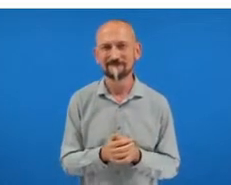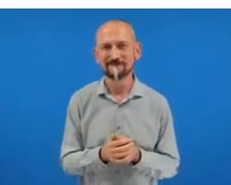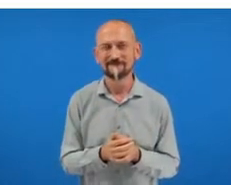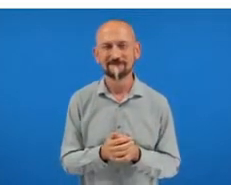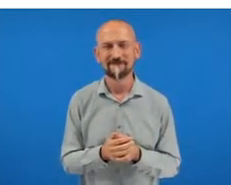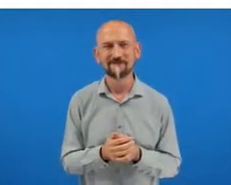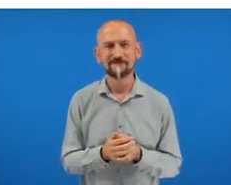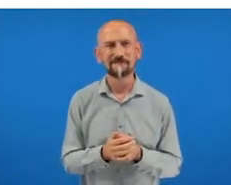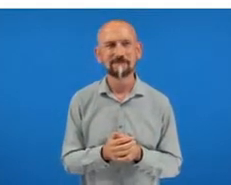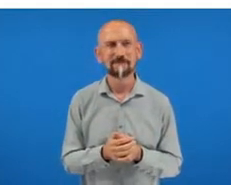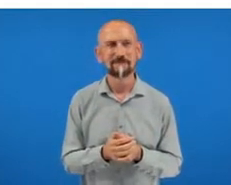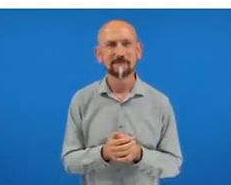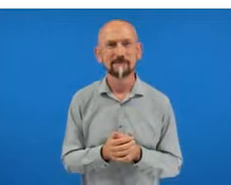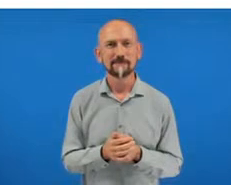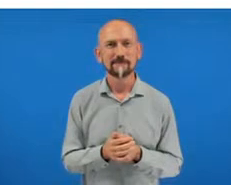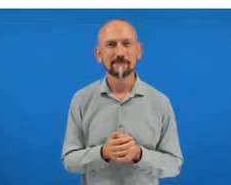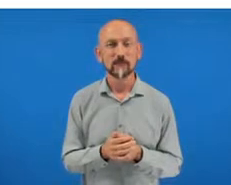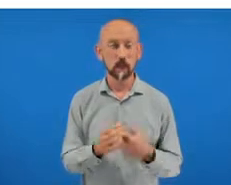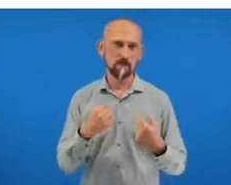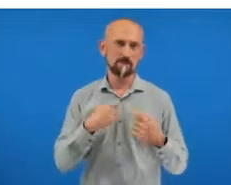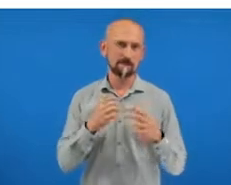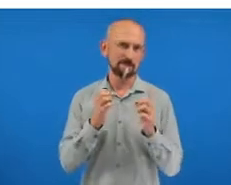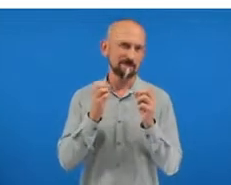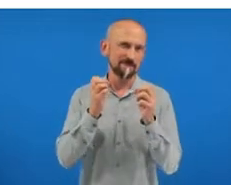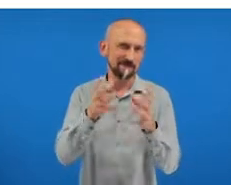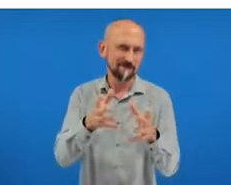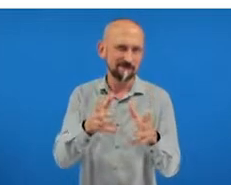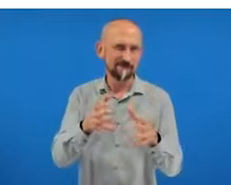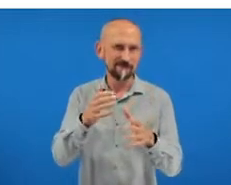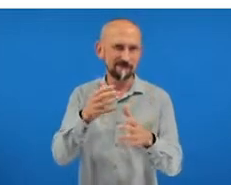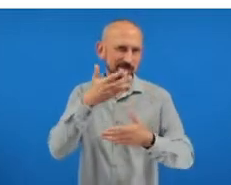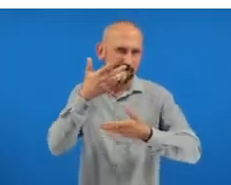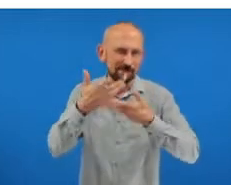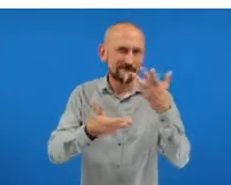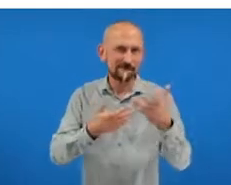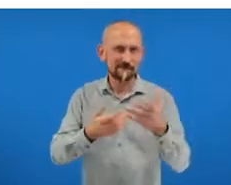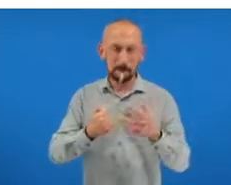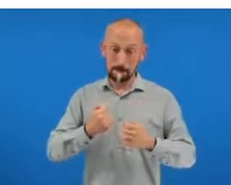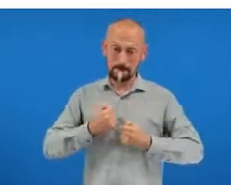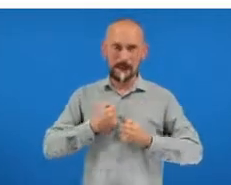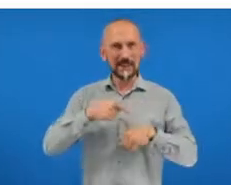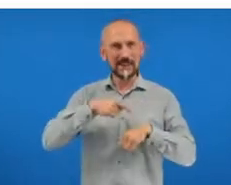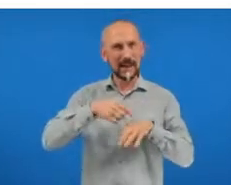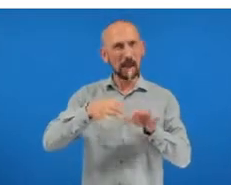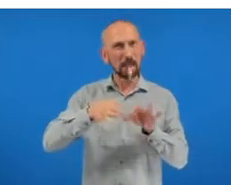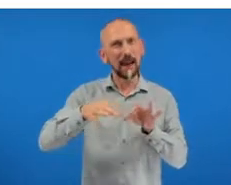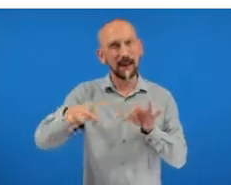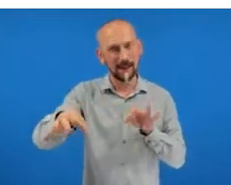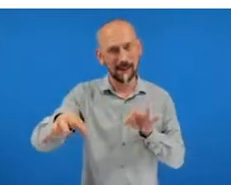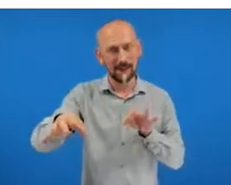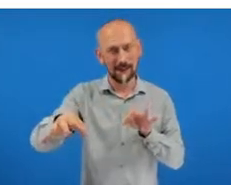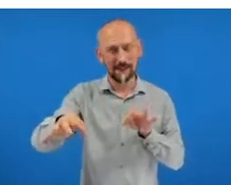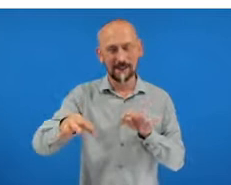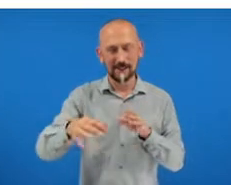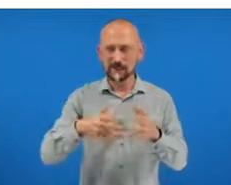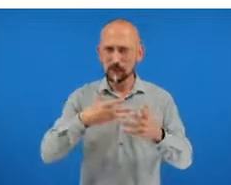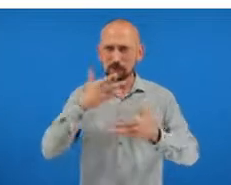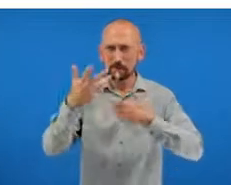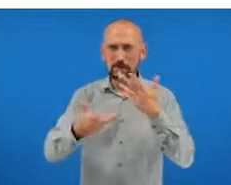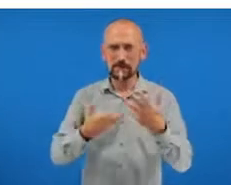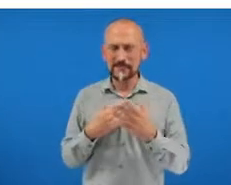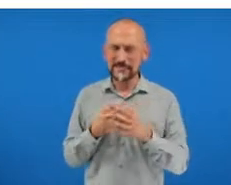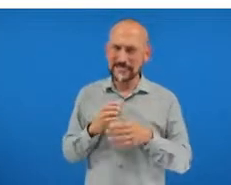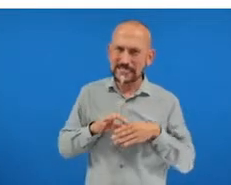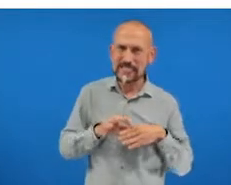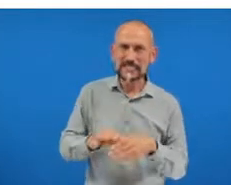So I wanted to start by talking you through my timeline and having a think about how leadership skills